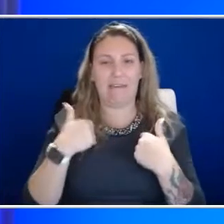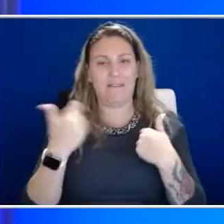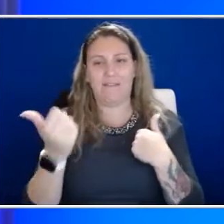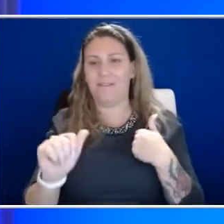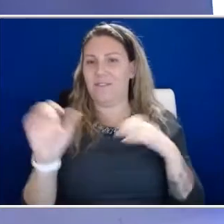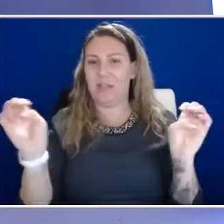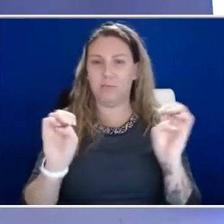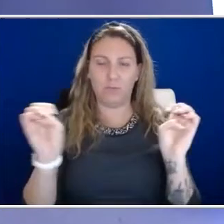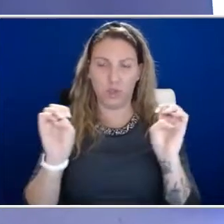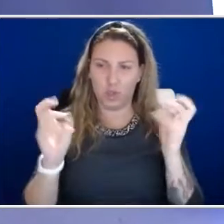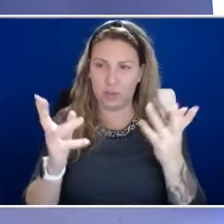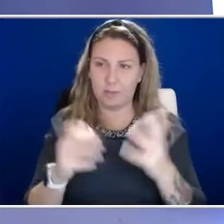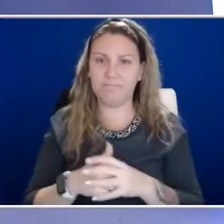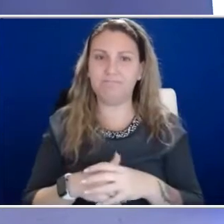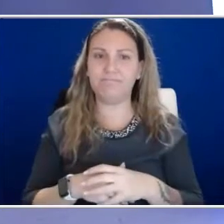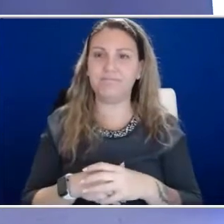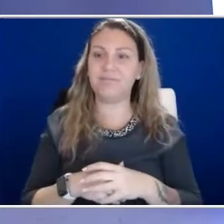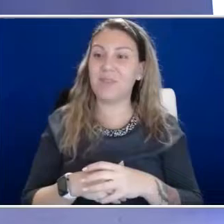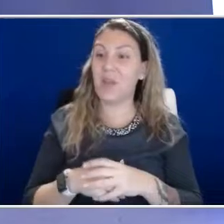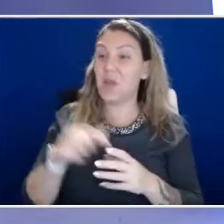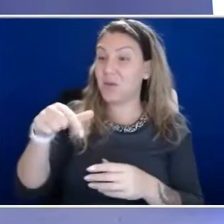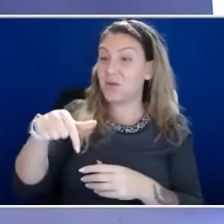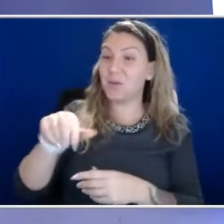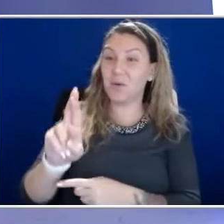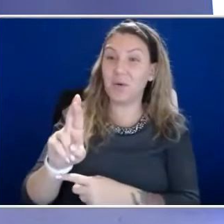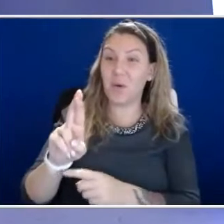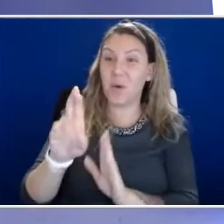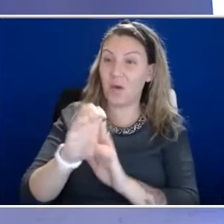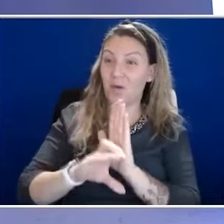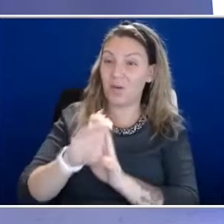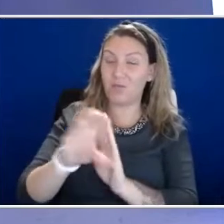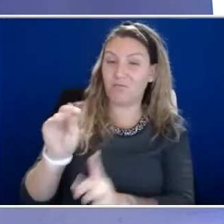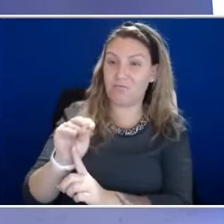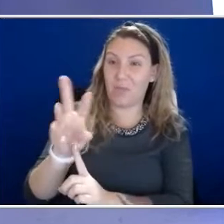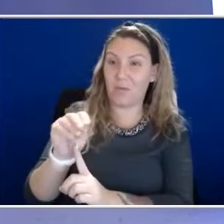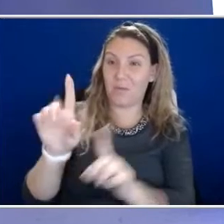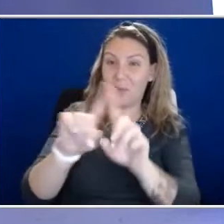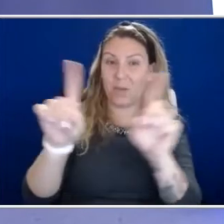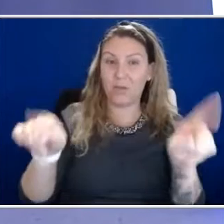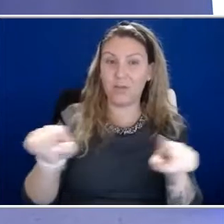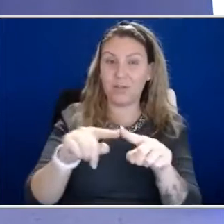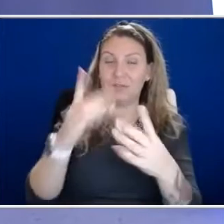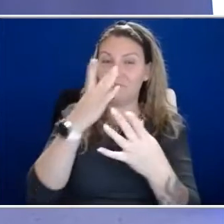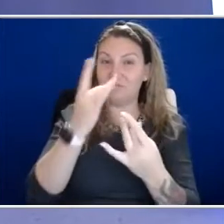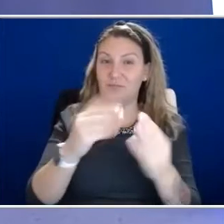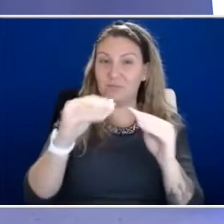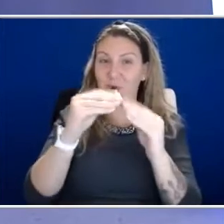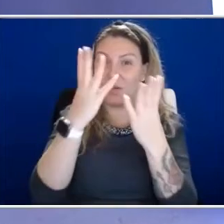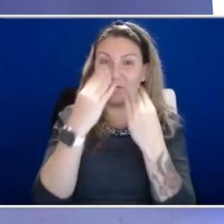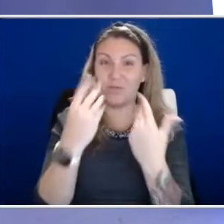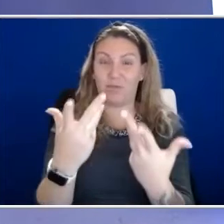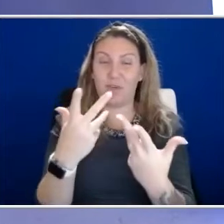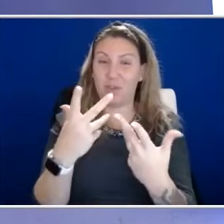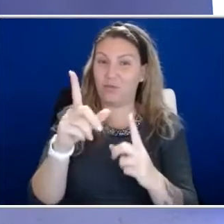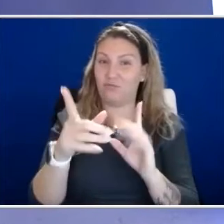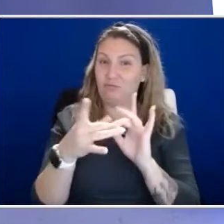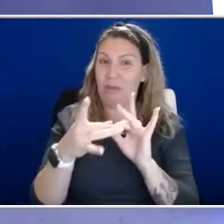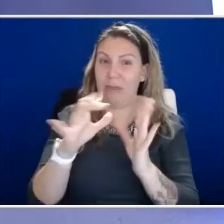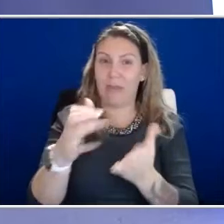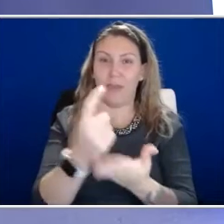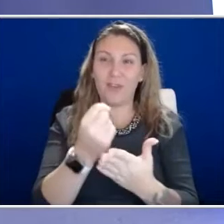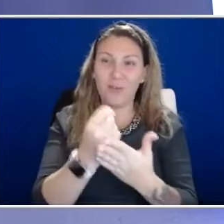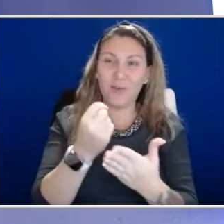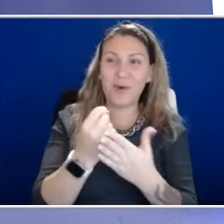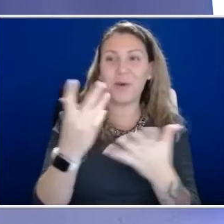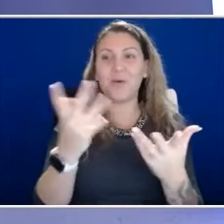dives. All right, there's a QR code on your screen if you're interested in more information about hyperbaric oxygen therapy, kind of what it's about,